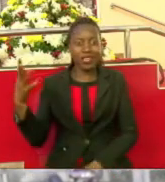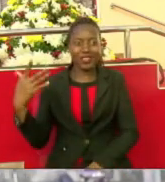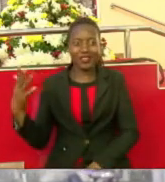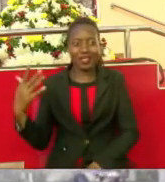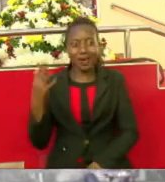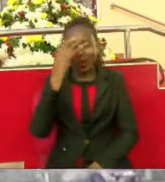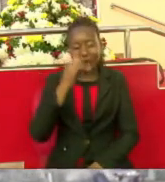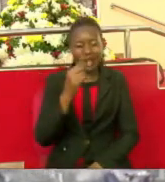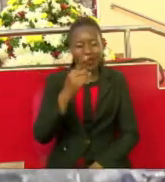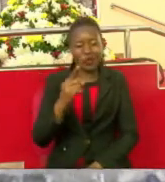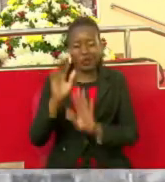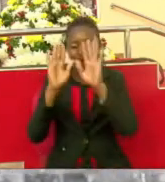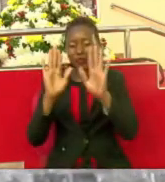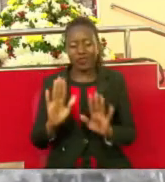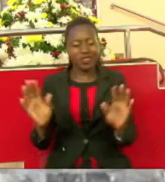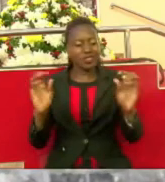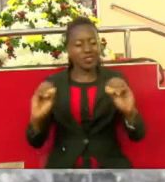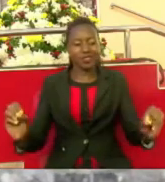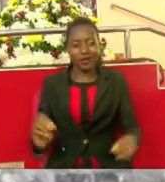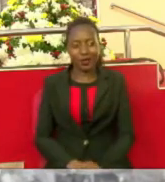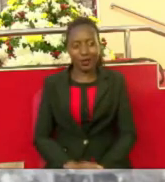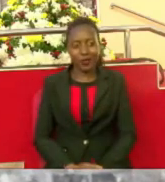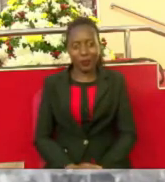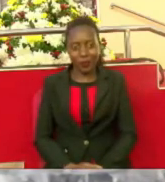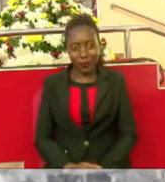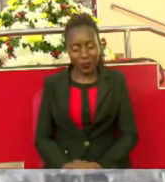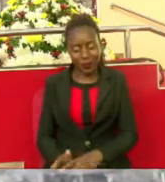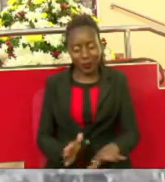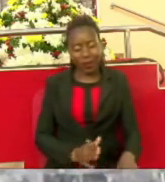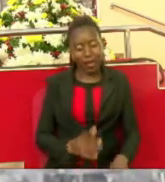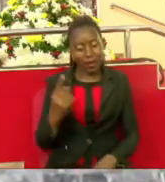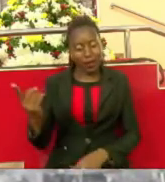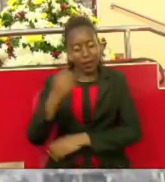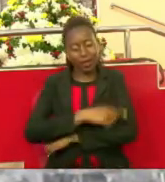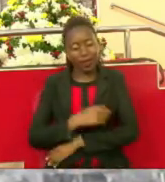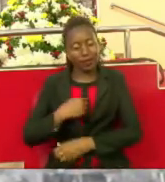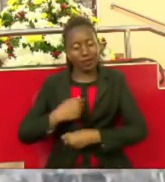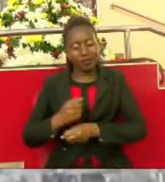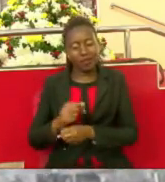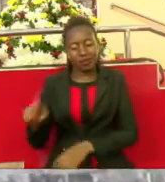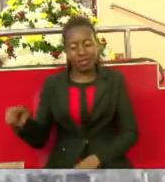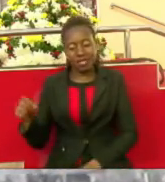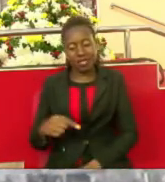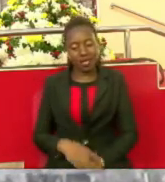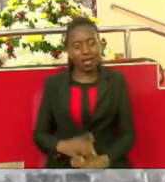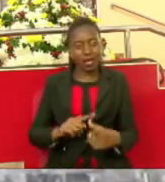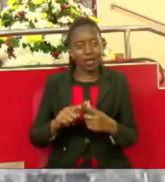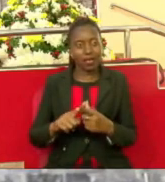You know, one day I made a mistake. The teacher asked in class, who thinks they will go to the university?